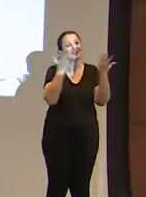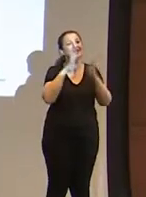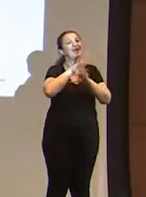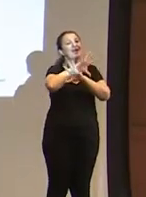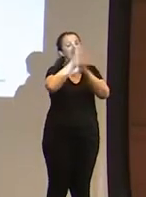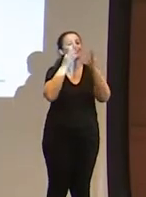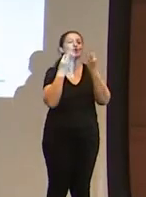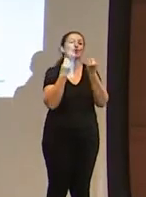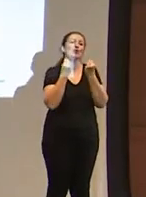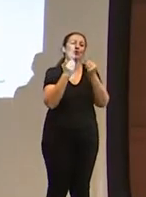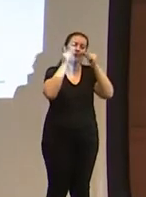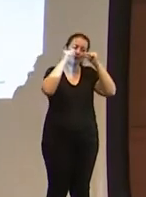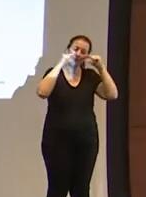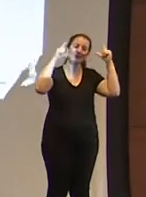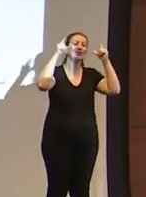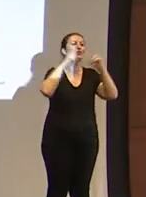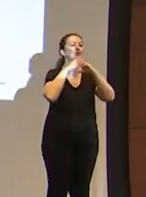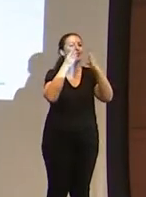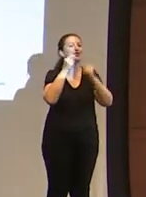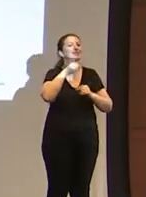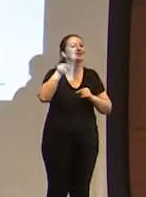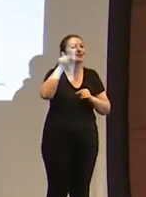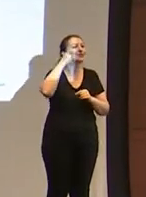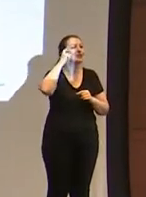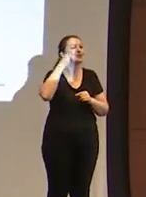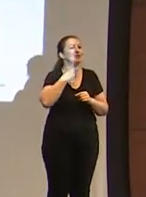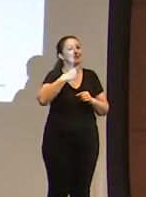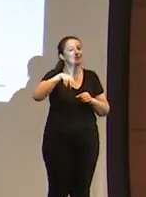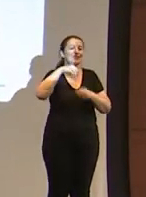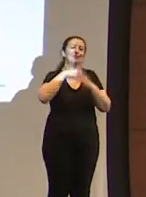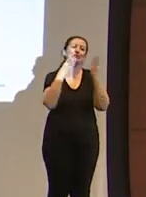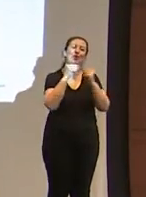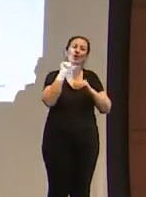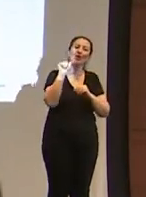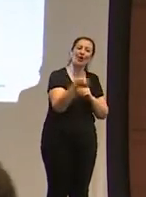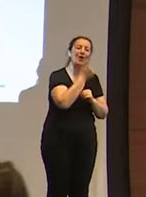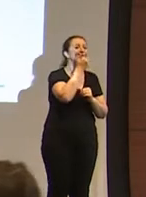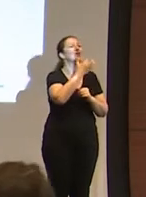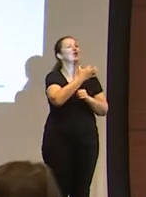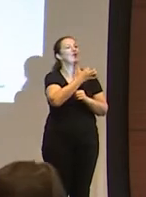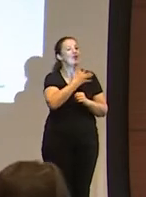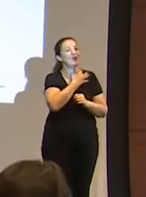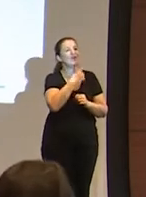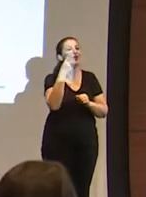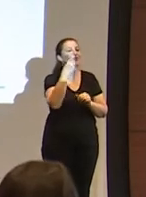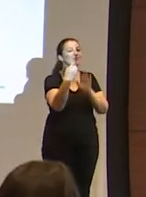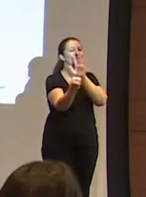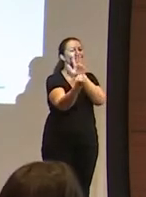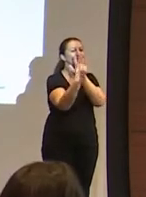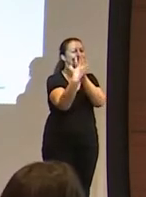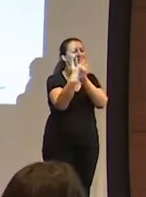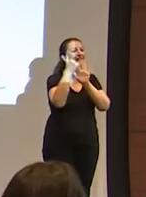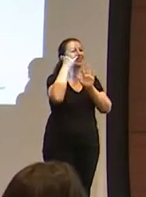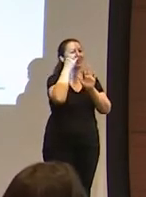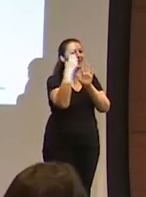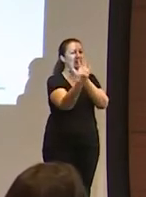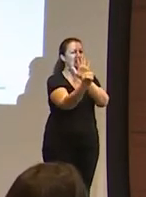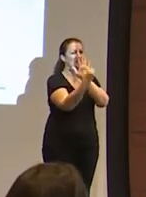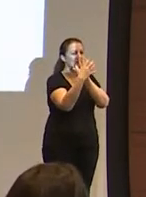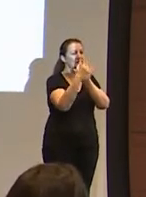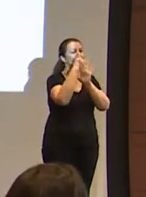we would like to thank professor trika college this was an eye-opening talk for all of